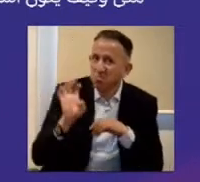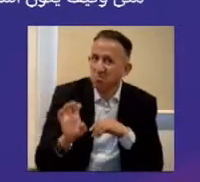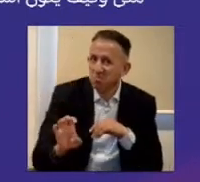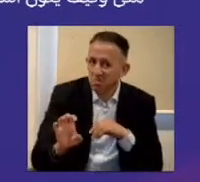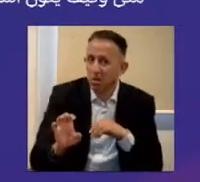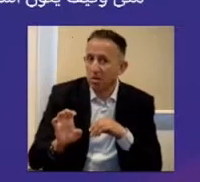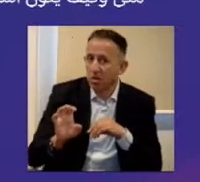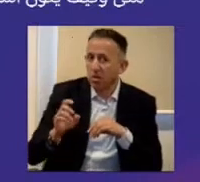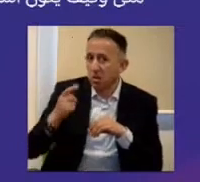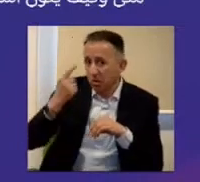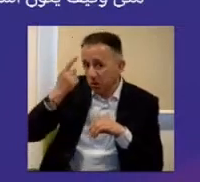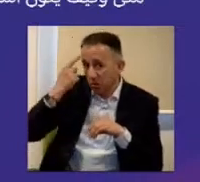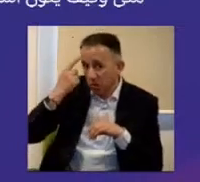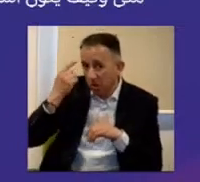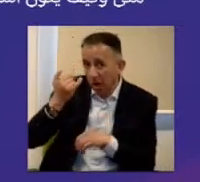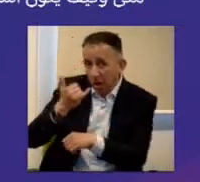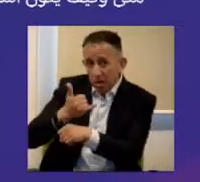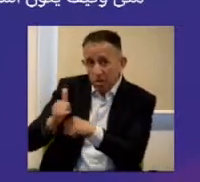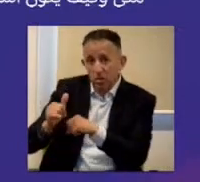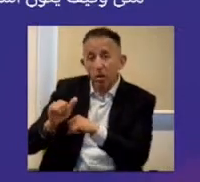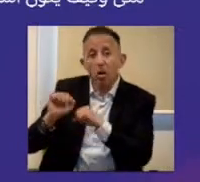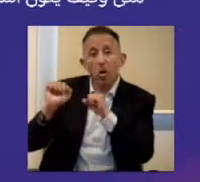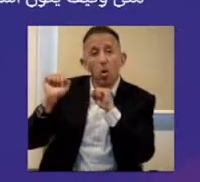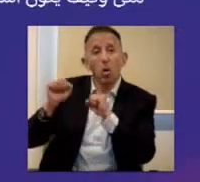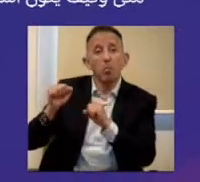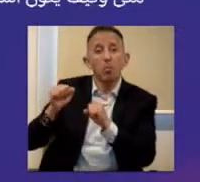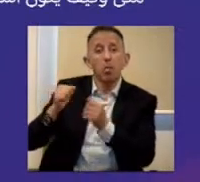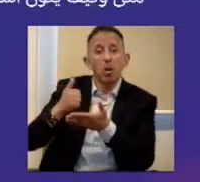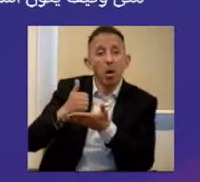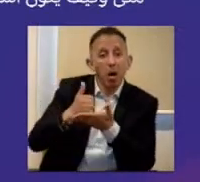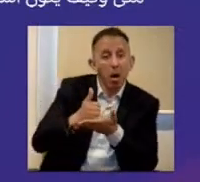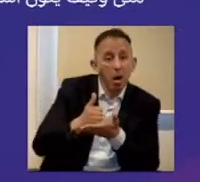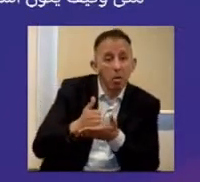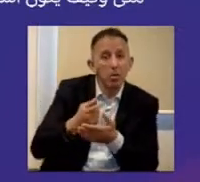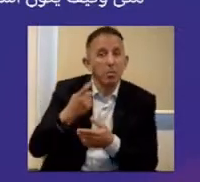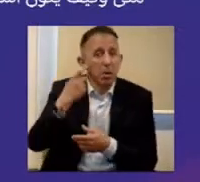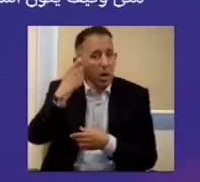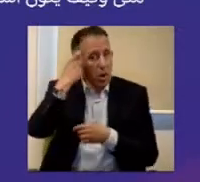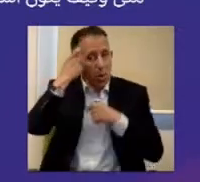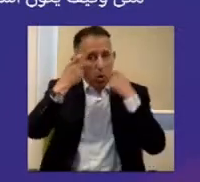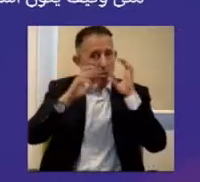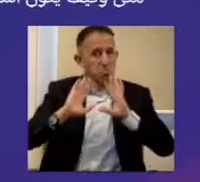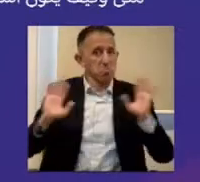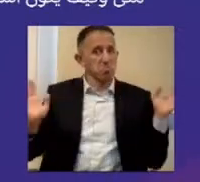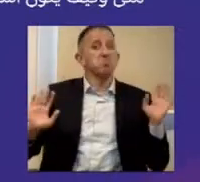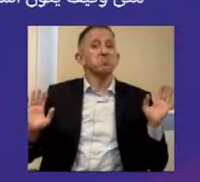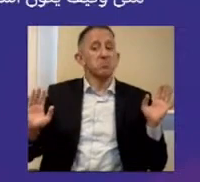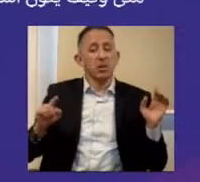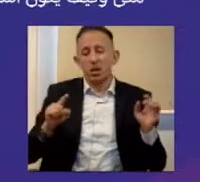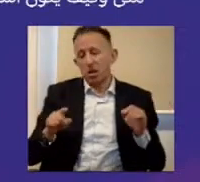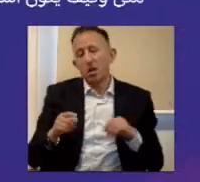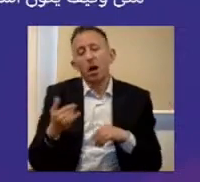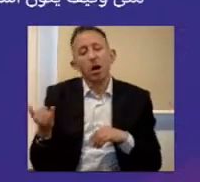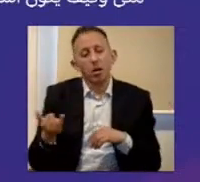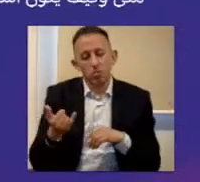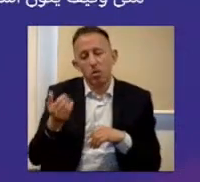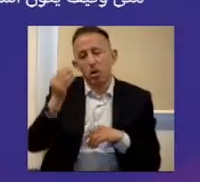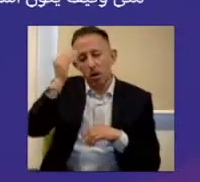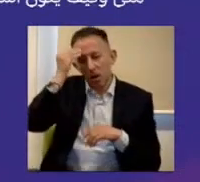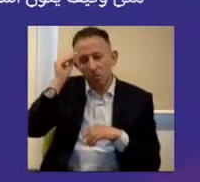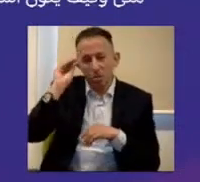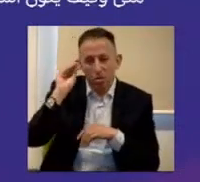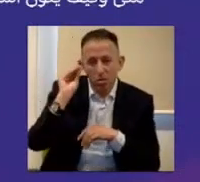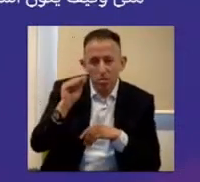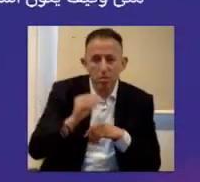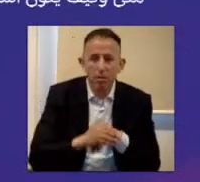way you and me consider thinking is, with enough global view of the ends. And